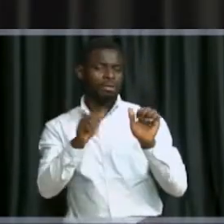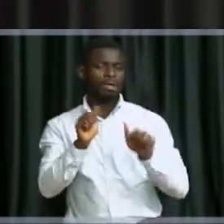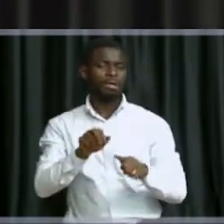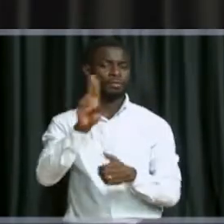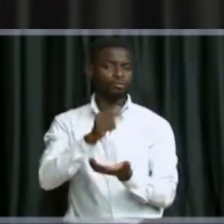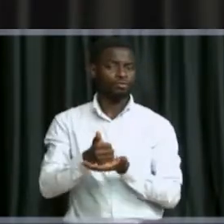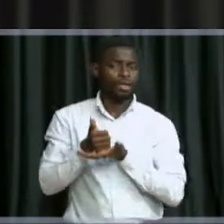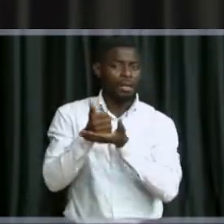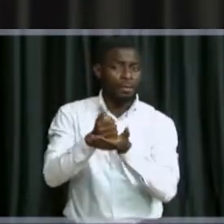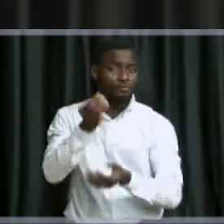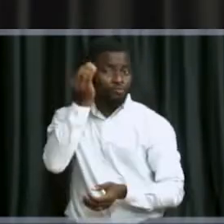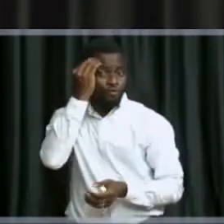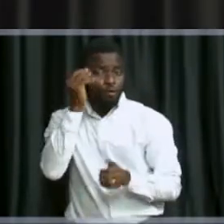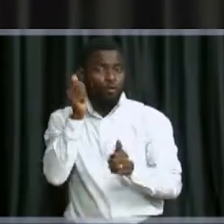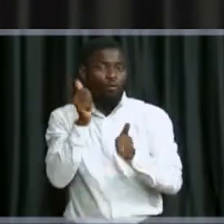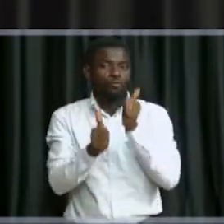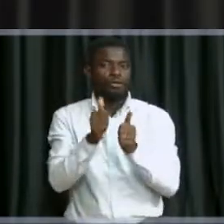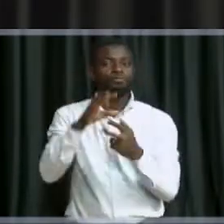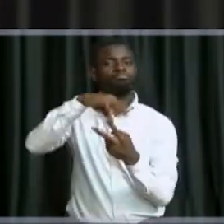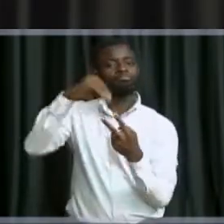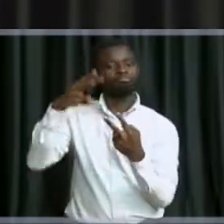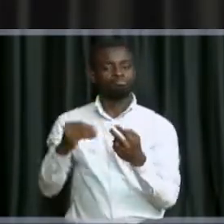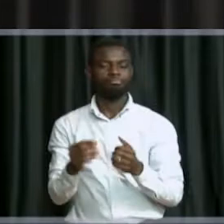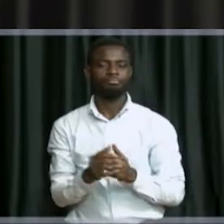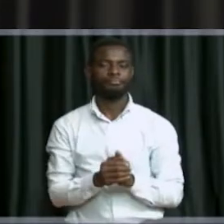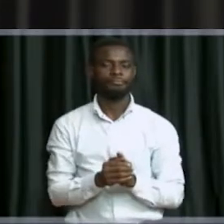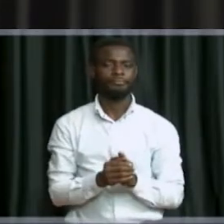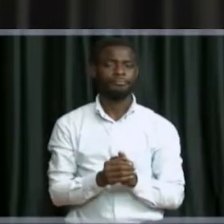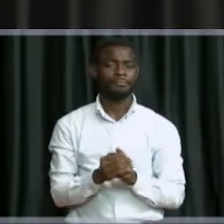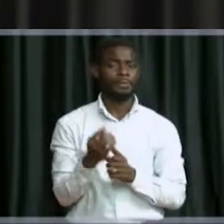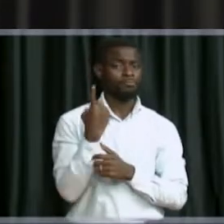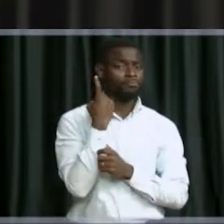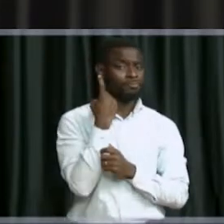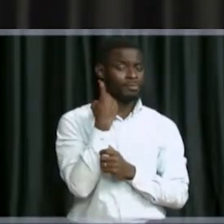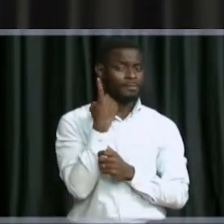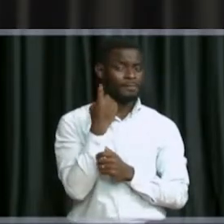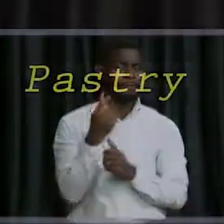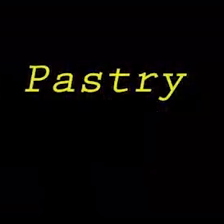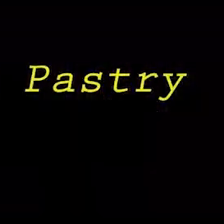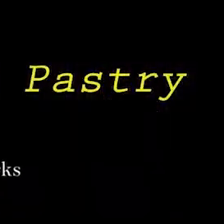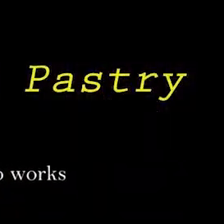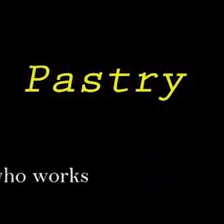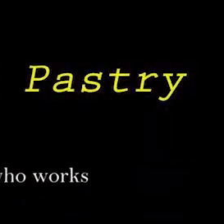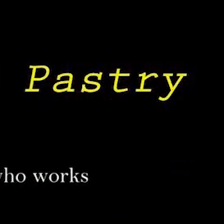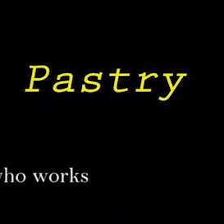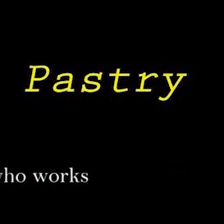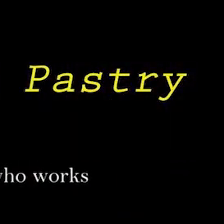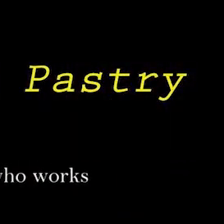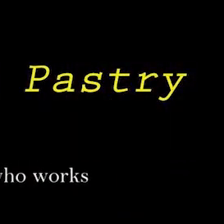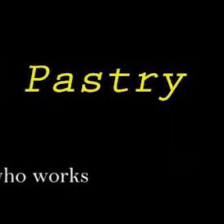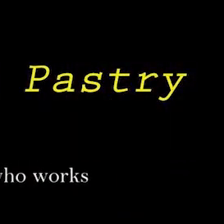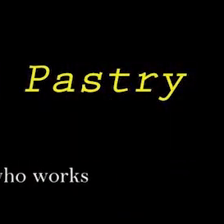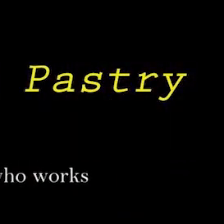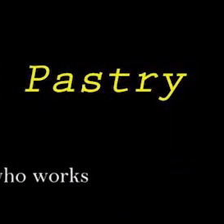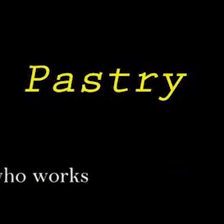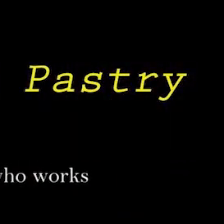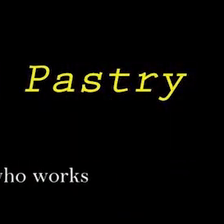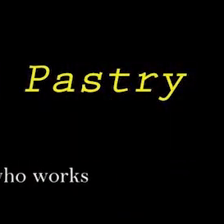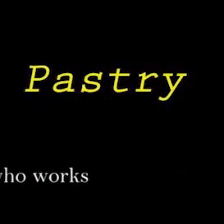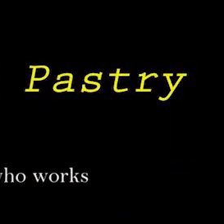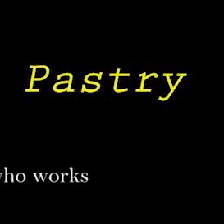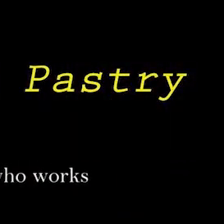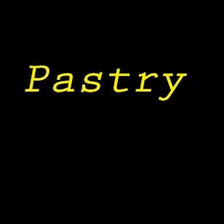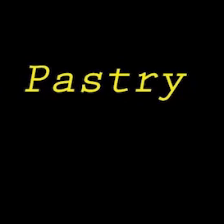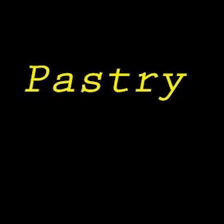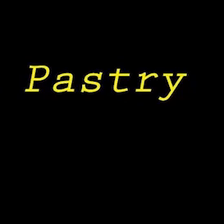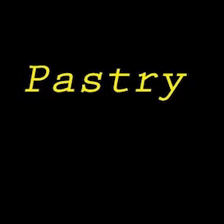person with the cancer and chakra because ramadan vubia okutani pd in finance our sound two